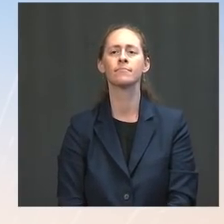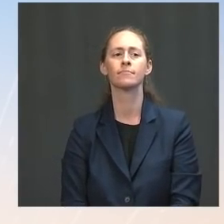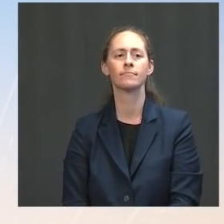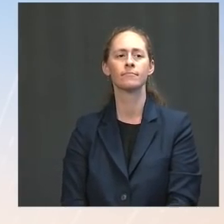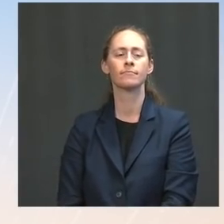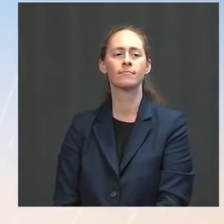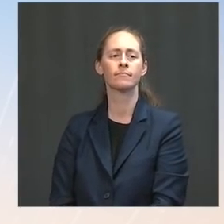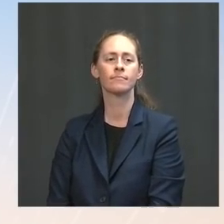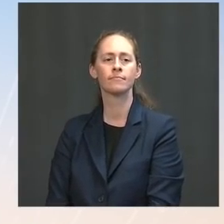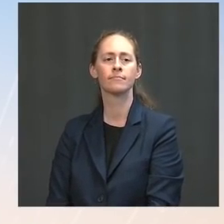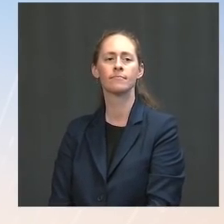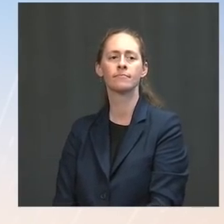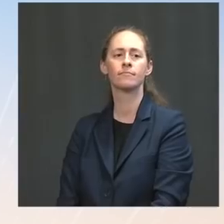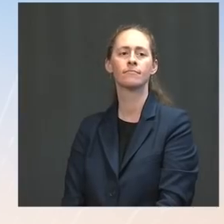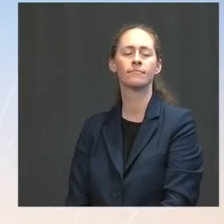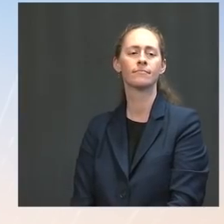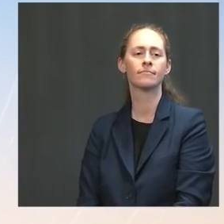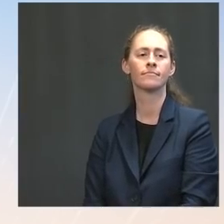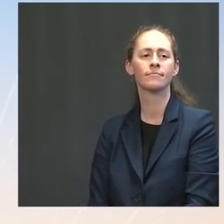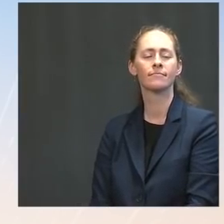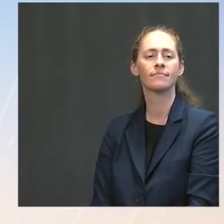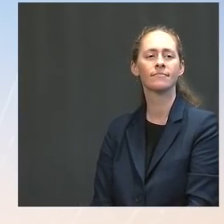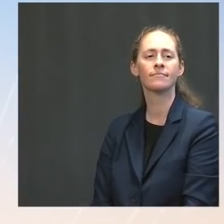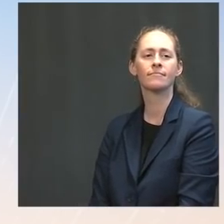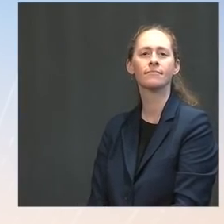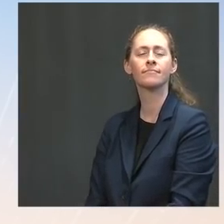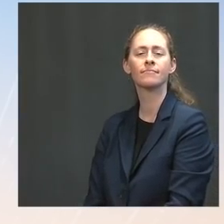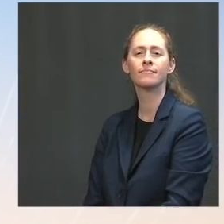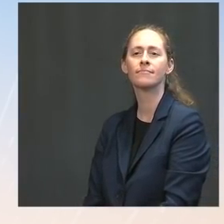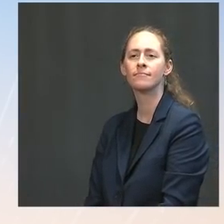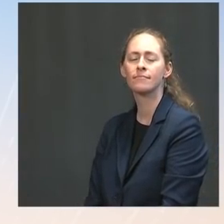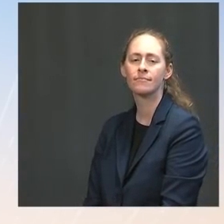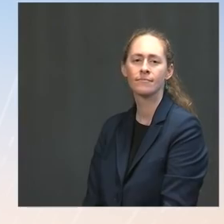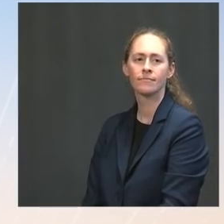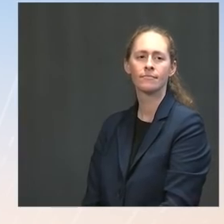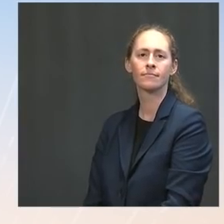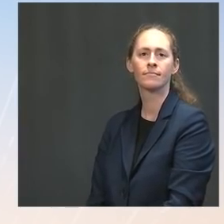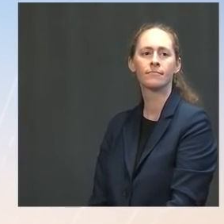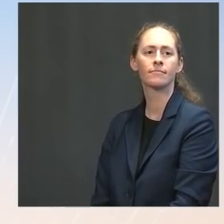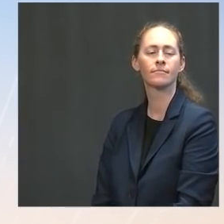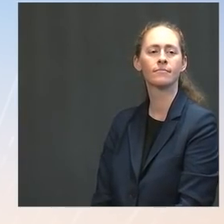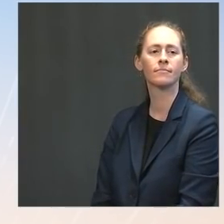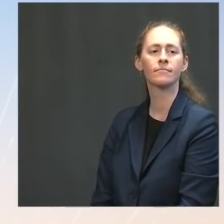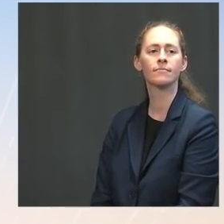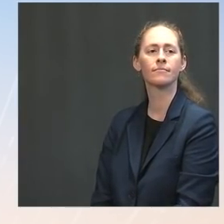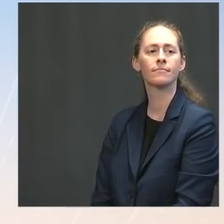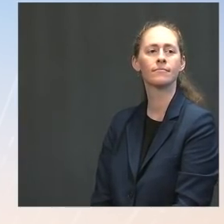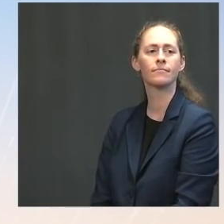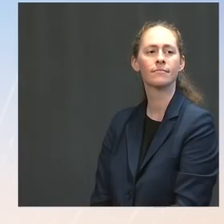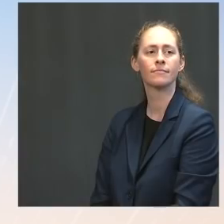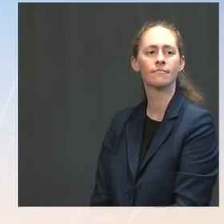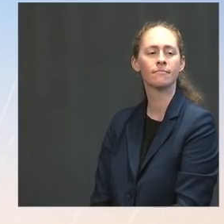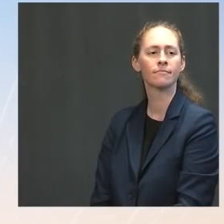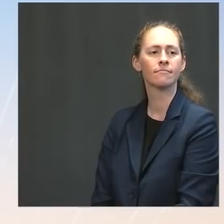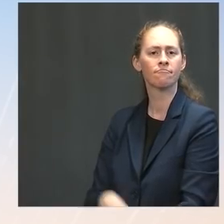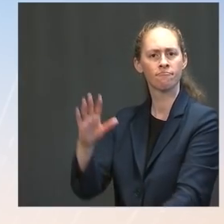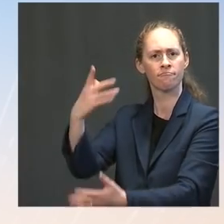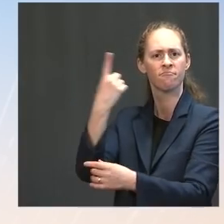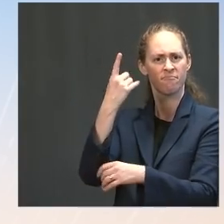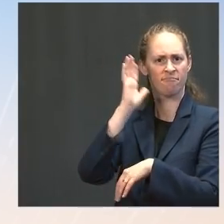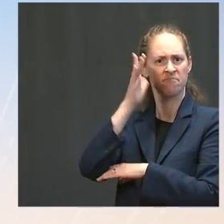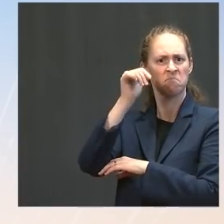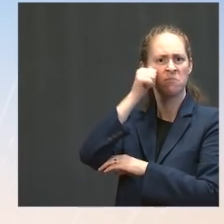is taking place as you are offering flights free of charge? I don't think any human being who has a heart and soul